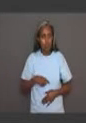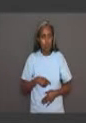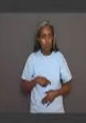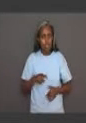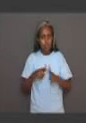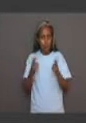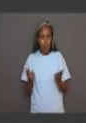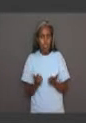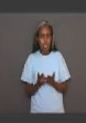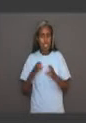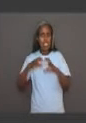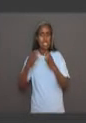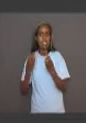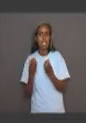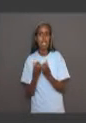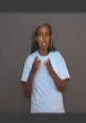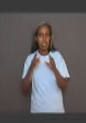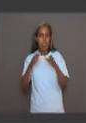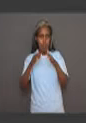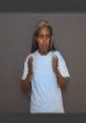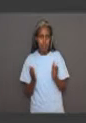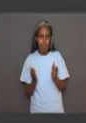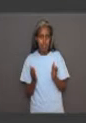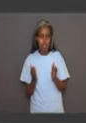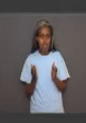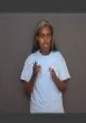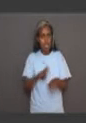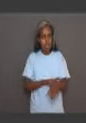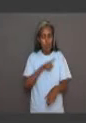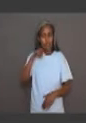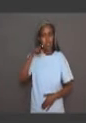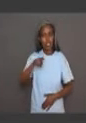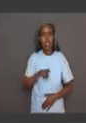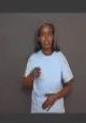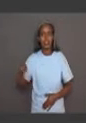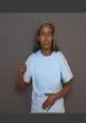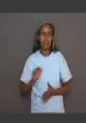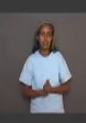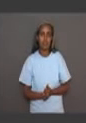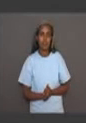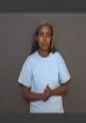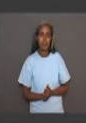locate the class boundaries along the x-axis.